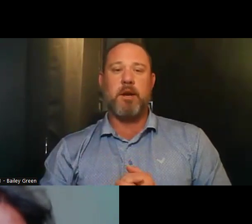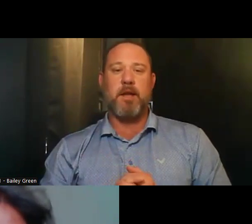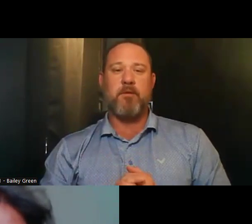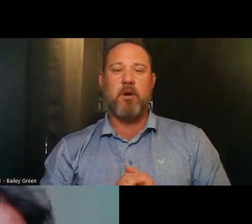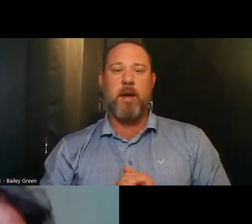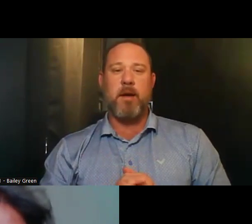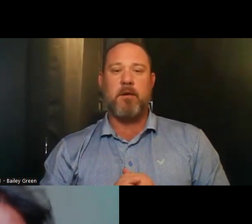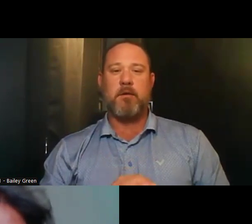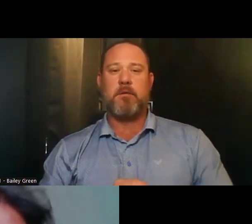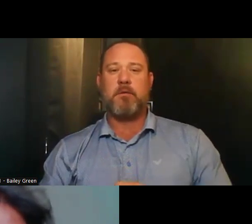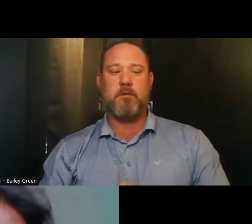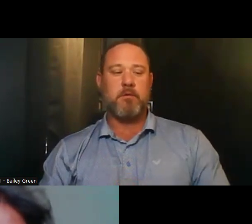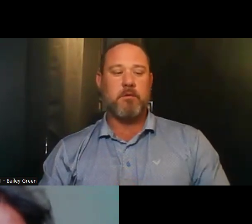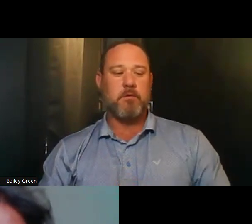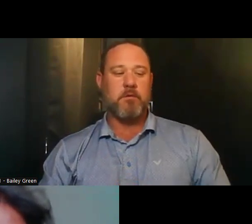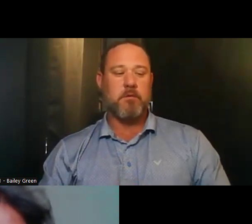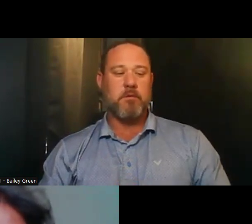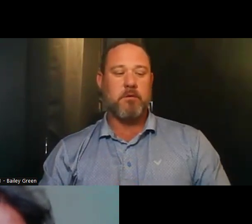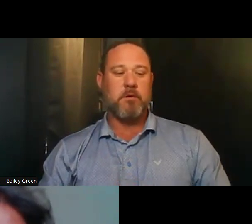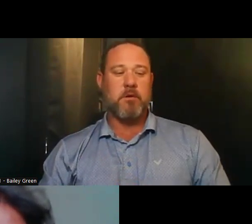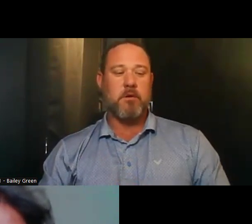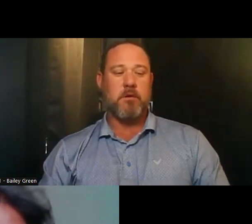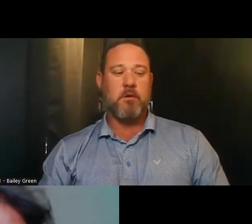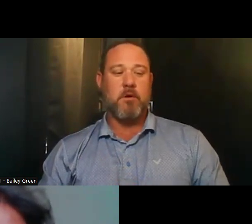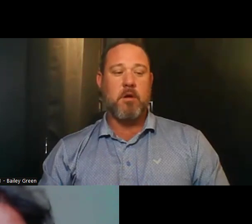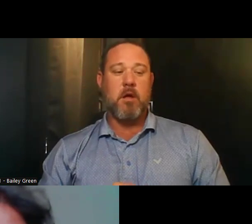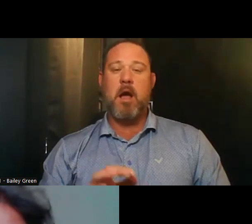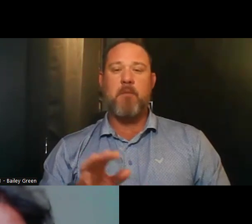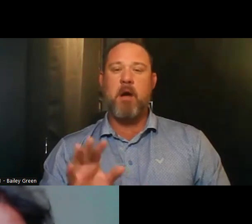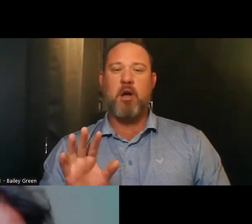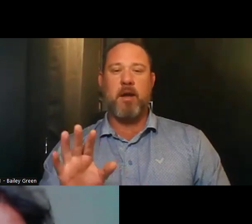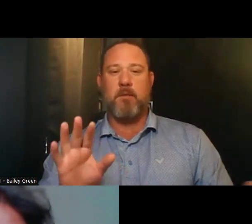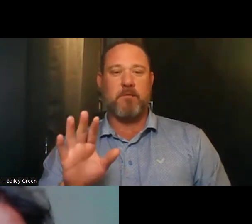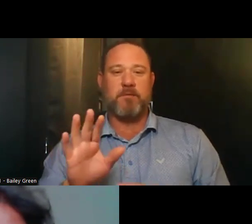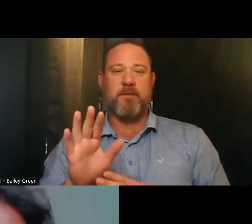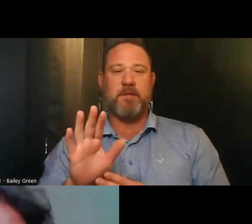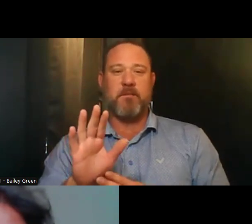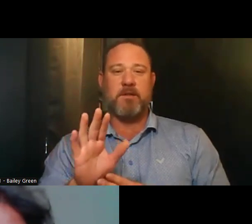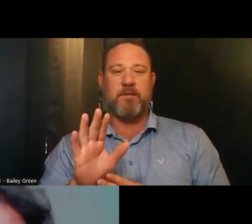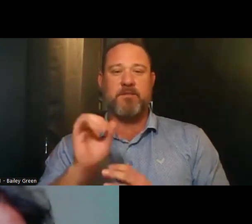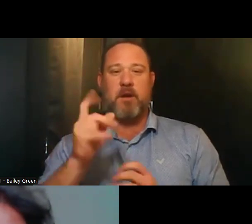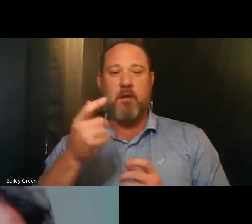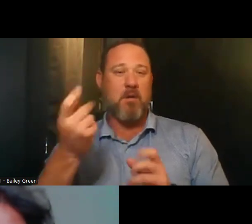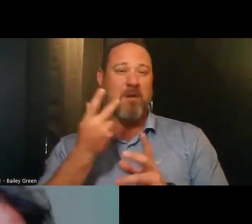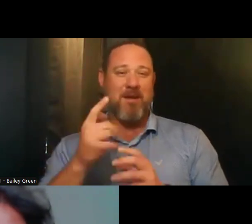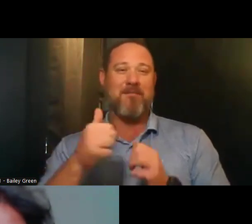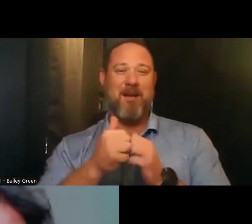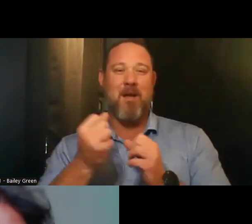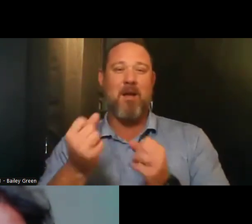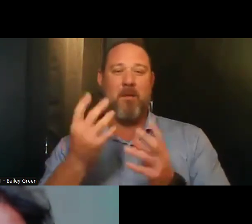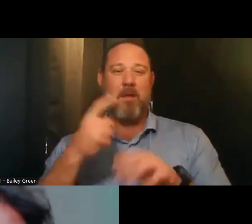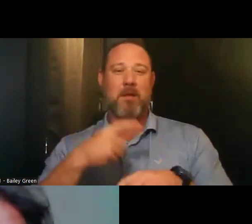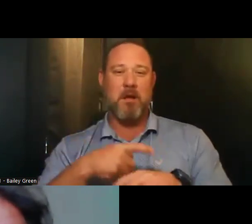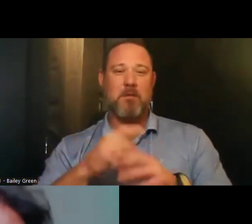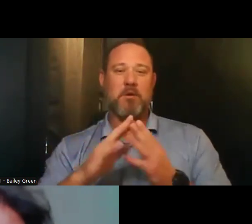Yeah, I'll put in my 2 cents on this. One is that Lynn, thank you for mentioning that, because one of the other things that was in the back of my head is how many times